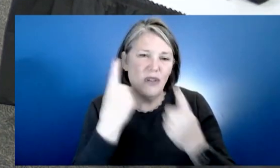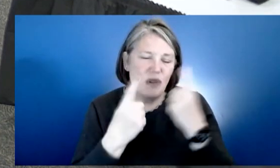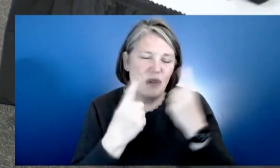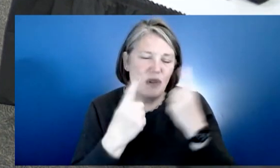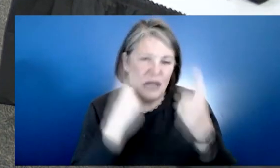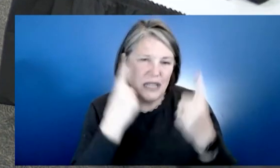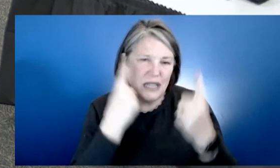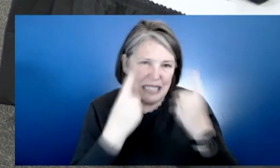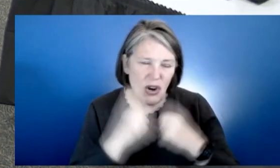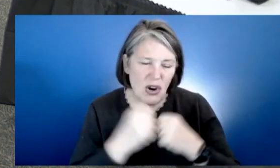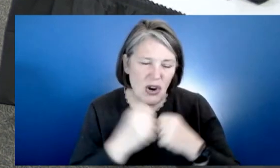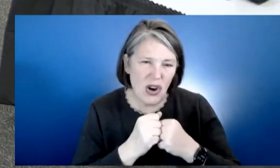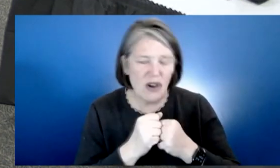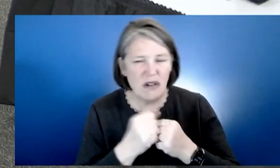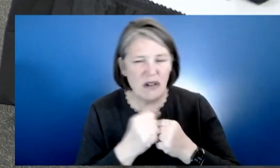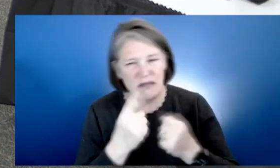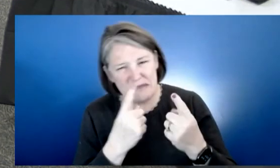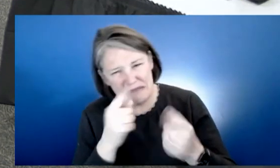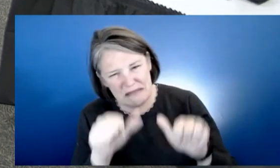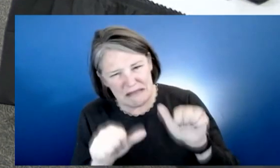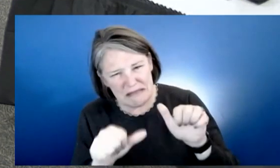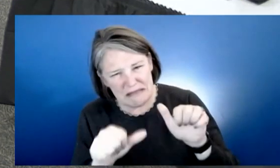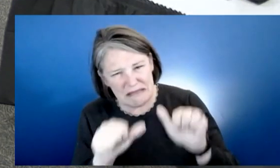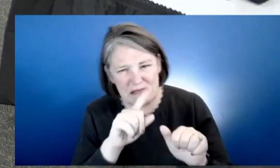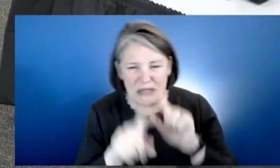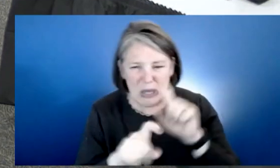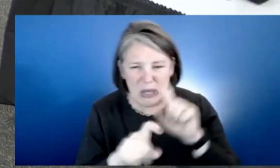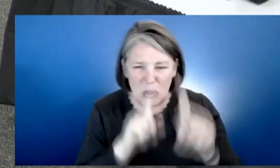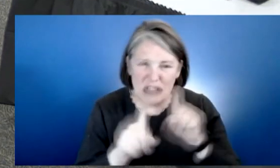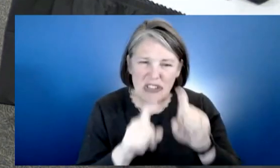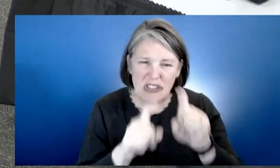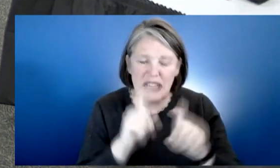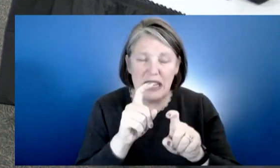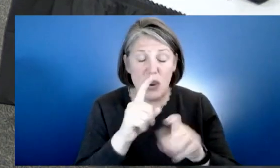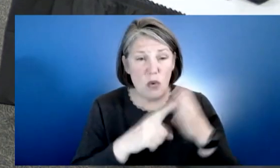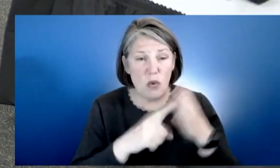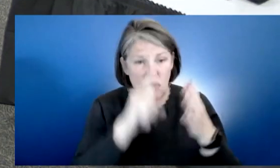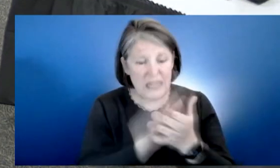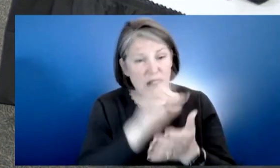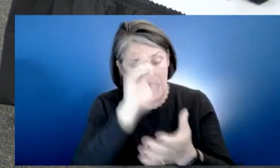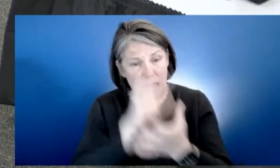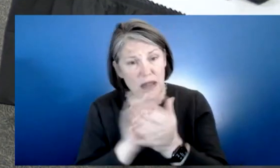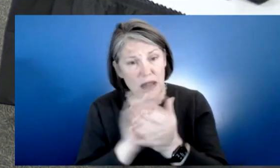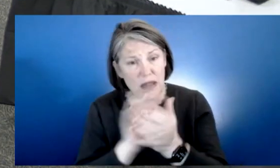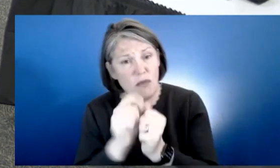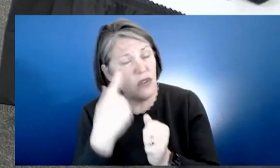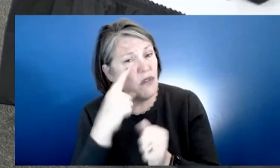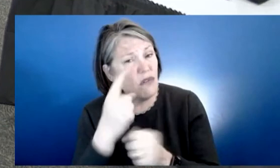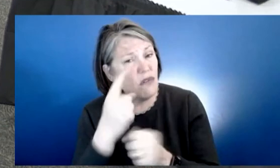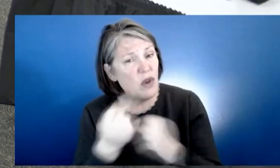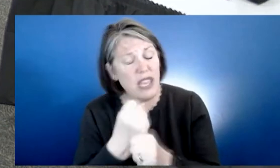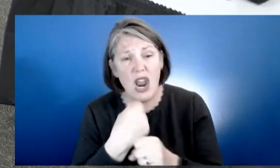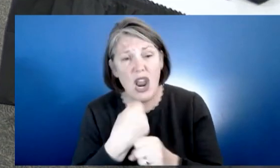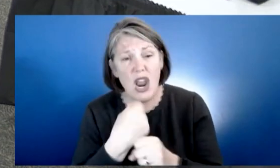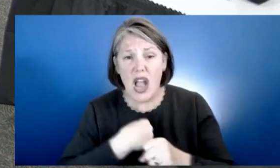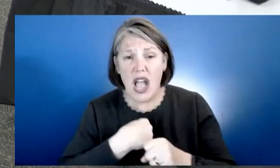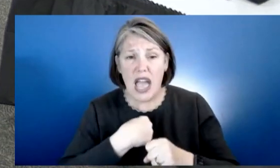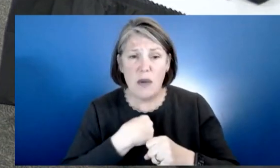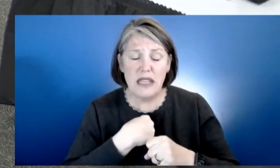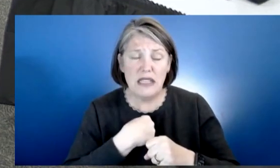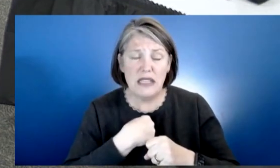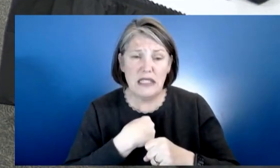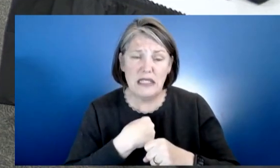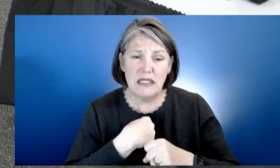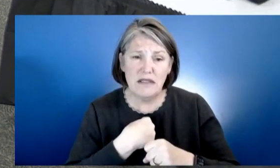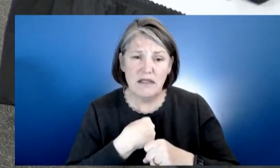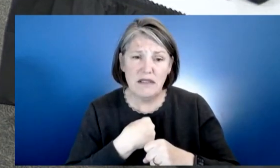questioning some of the things you believe in. I believed them with you for a year. I was right sitting where